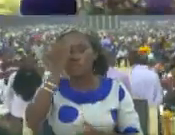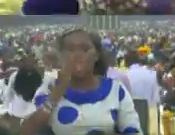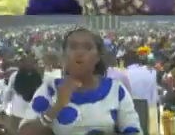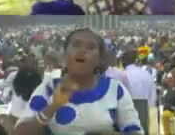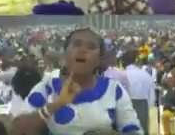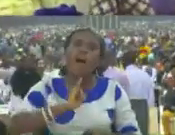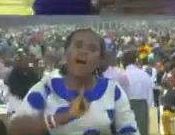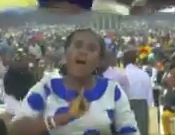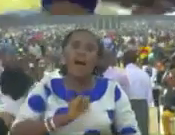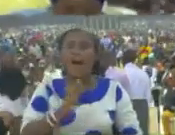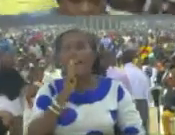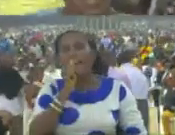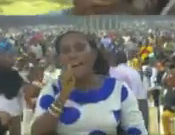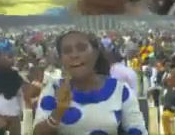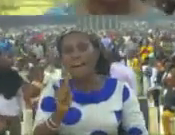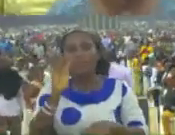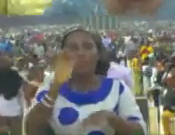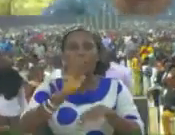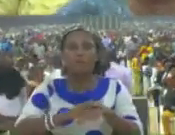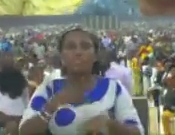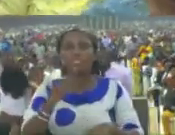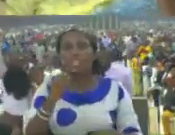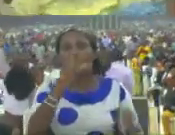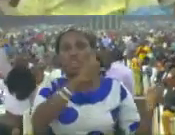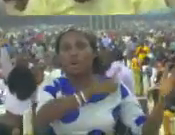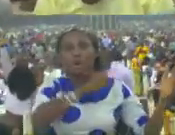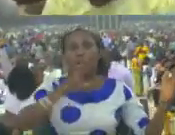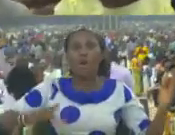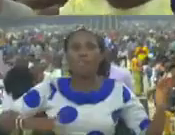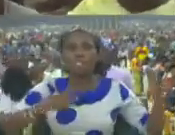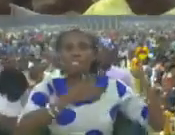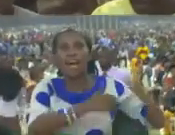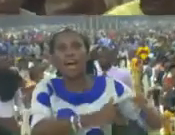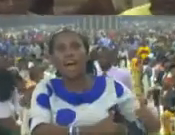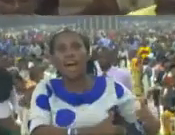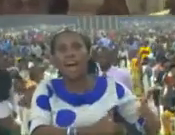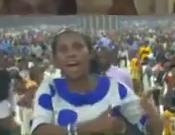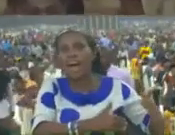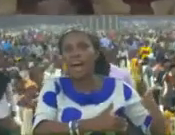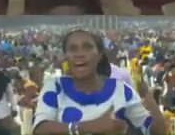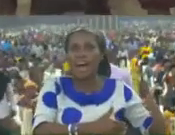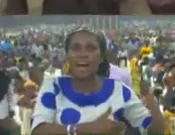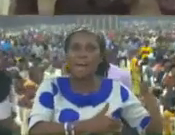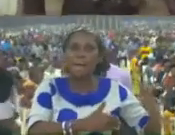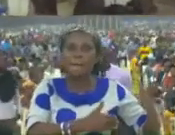know. I am on the Lord's